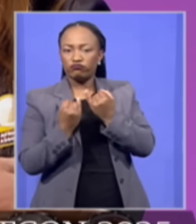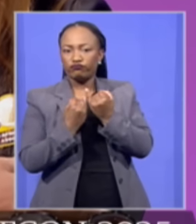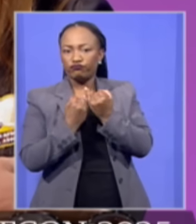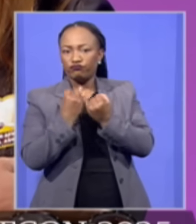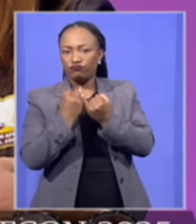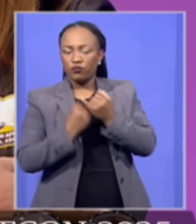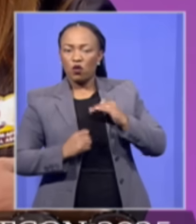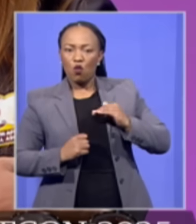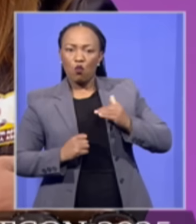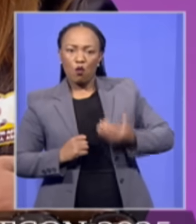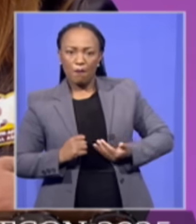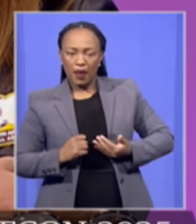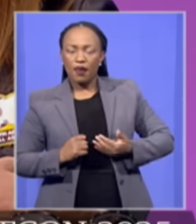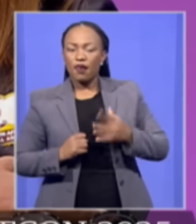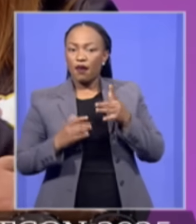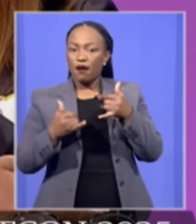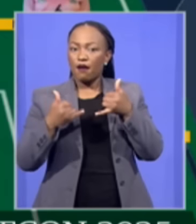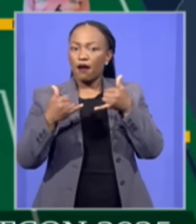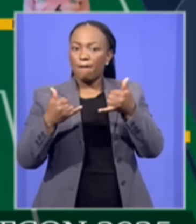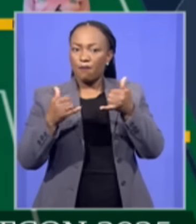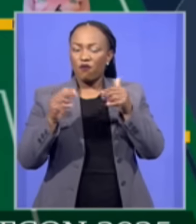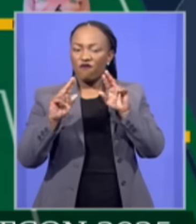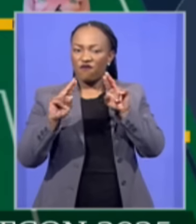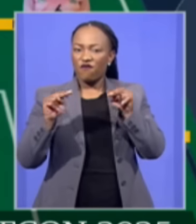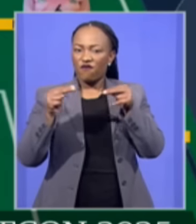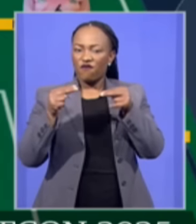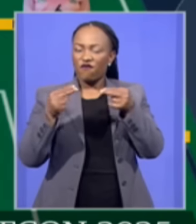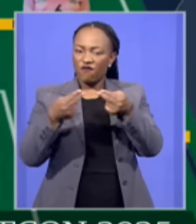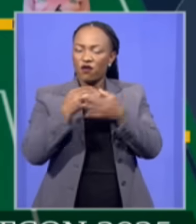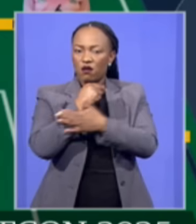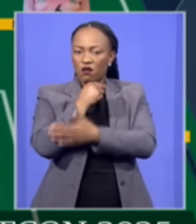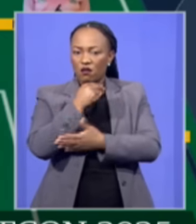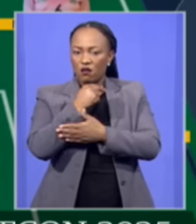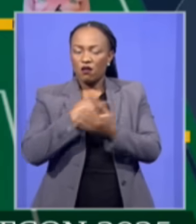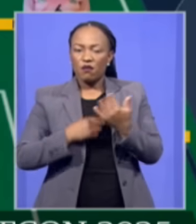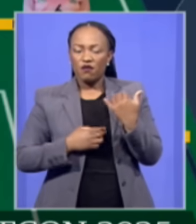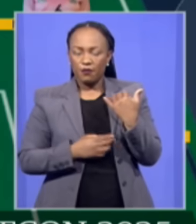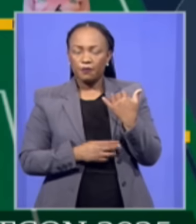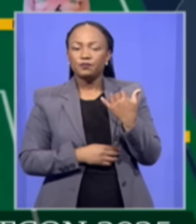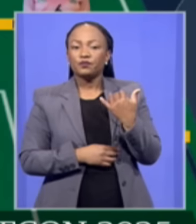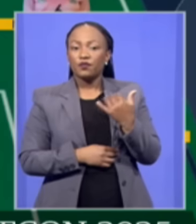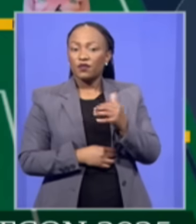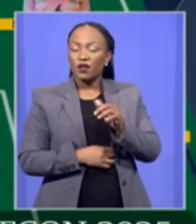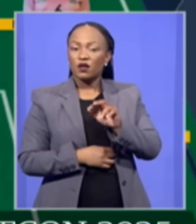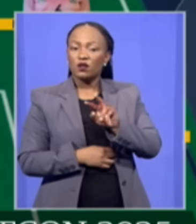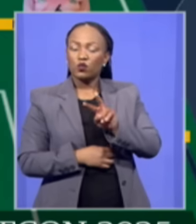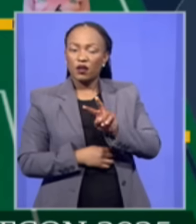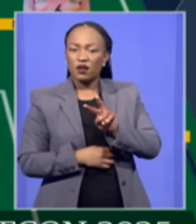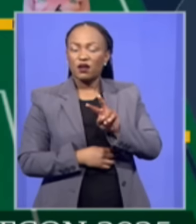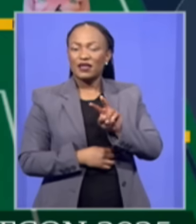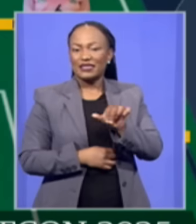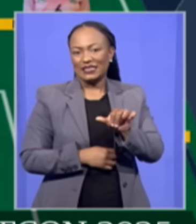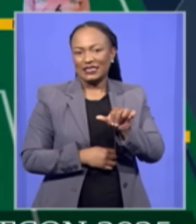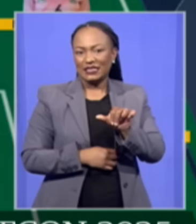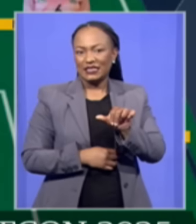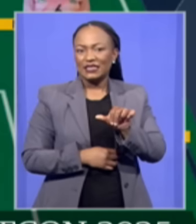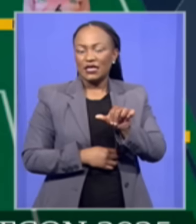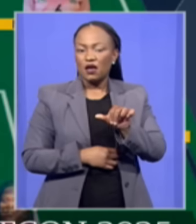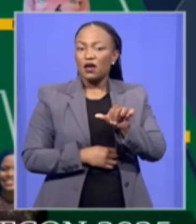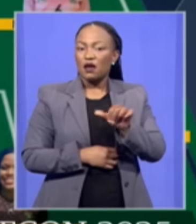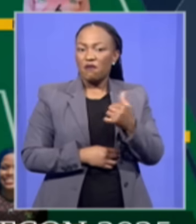of Nations. Mathomong Ellis o be a kgethile baraloki ba 14 gomme a fokotsa sehlopha sa